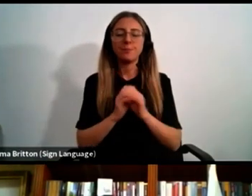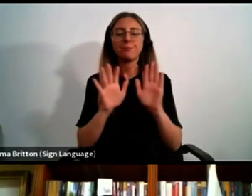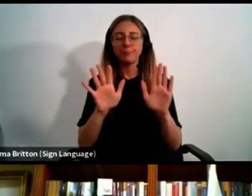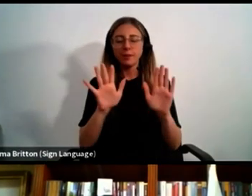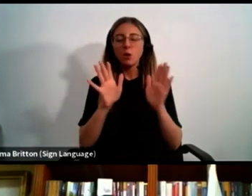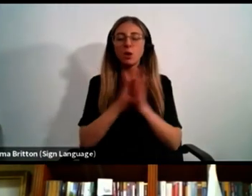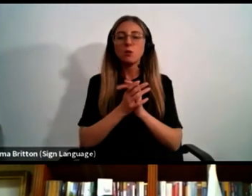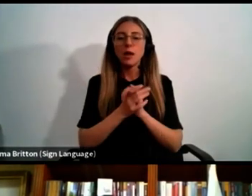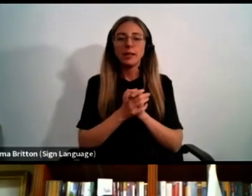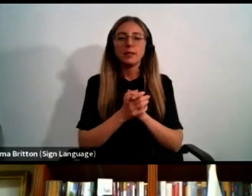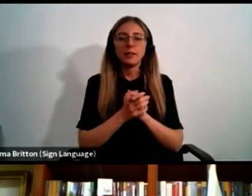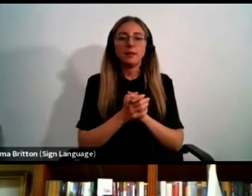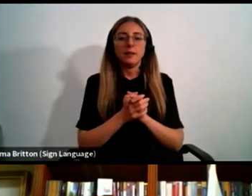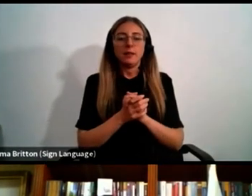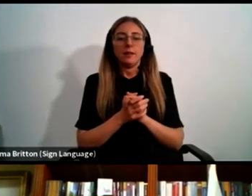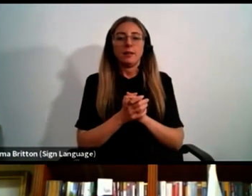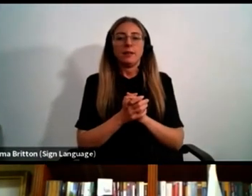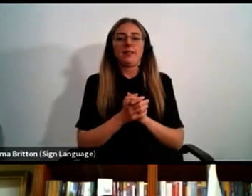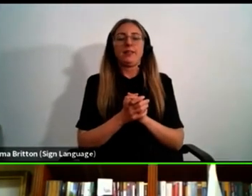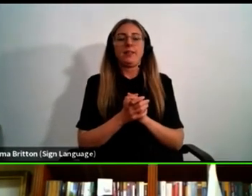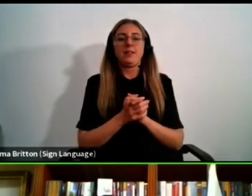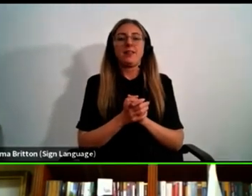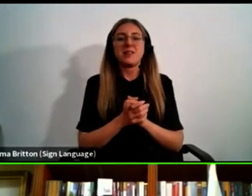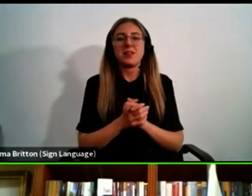what I... Two profs in the room.